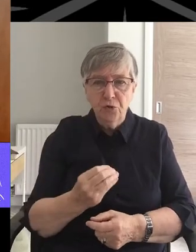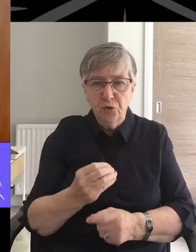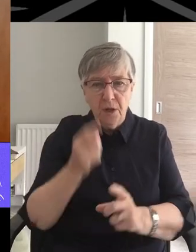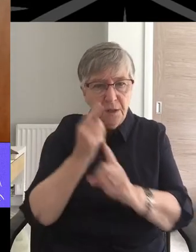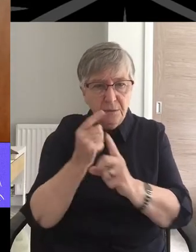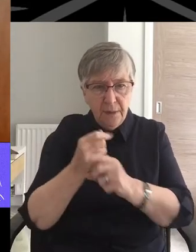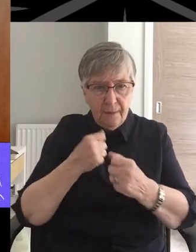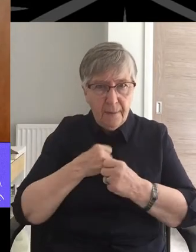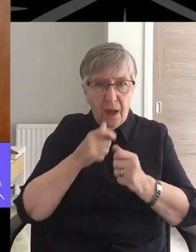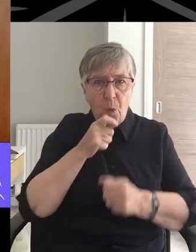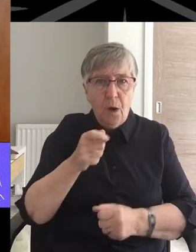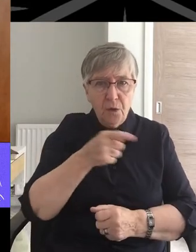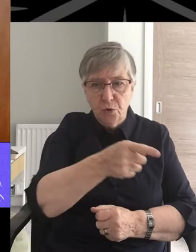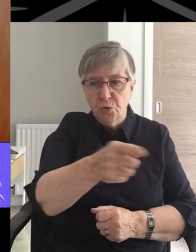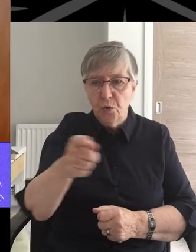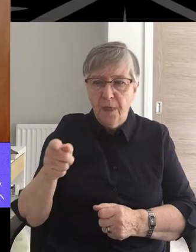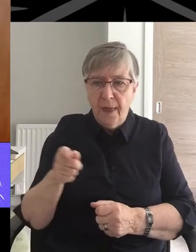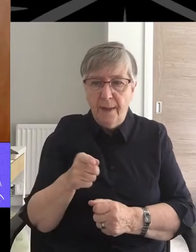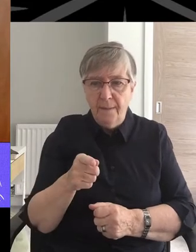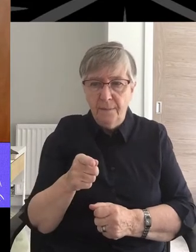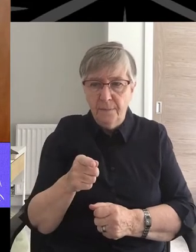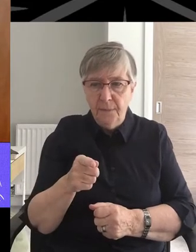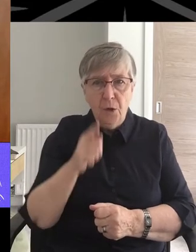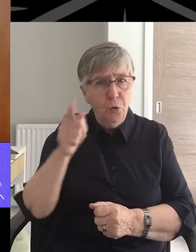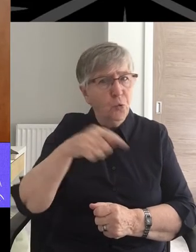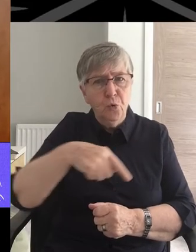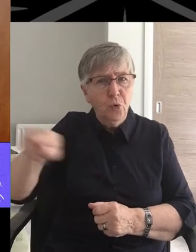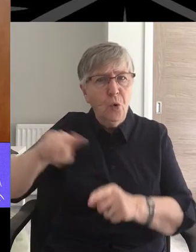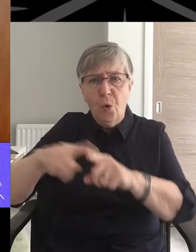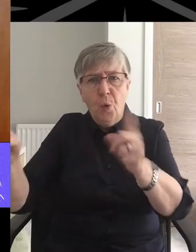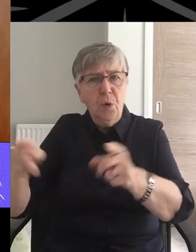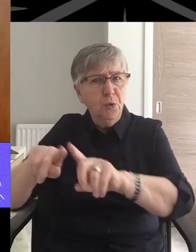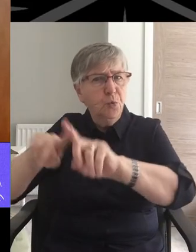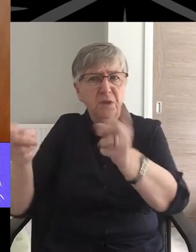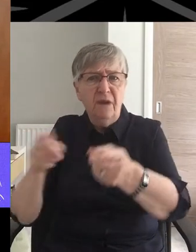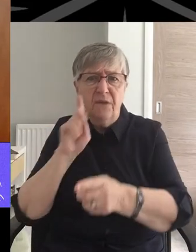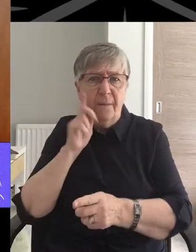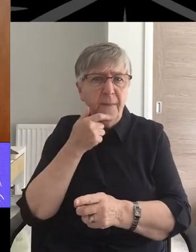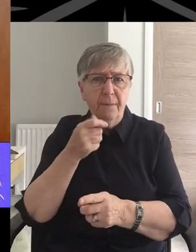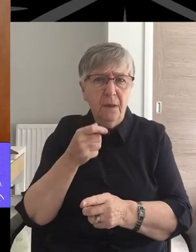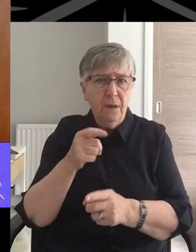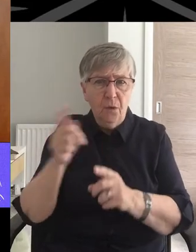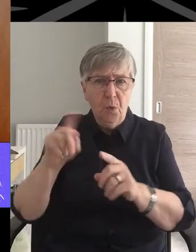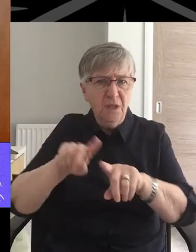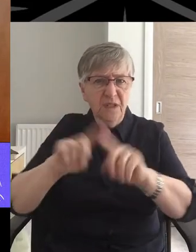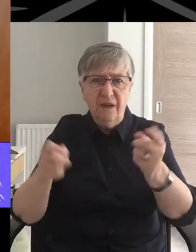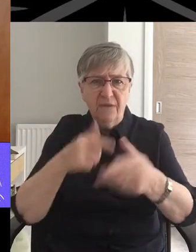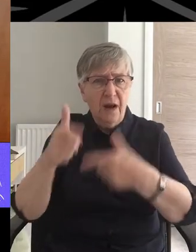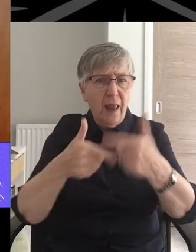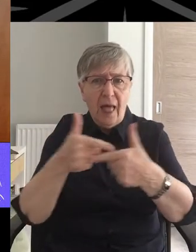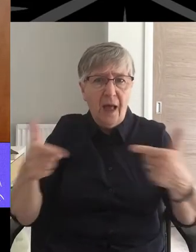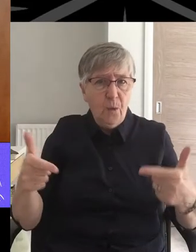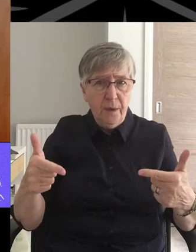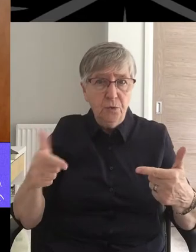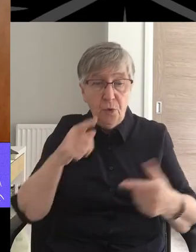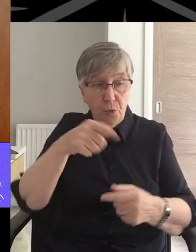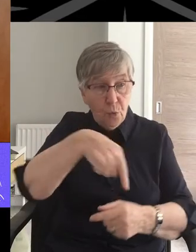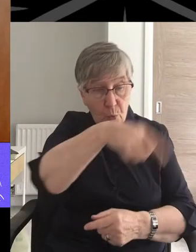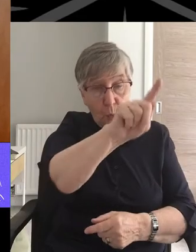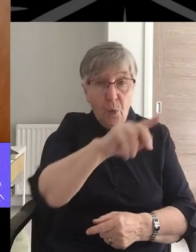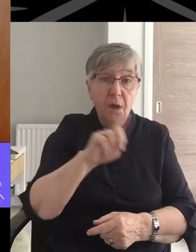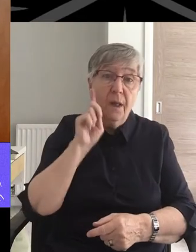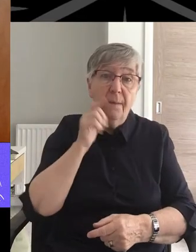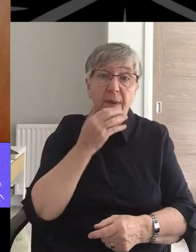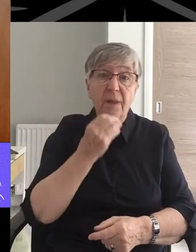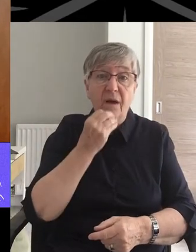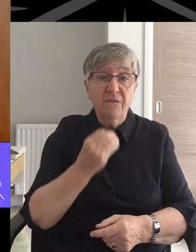my words to them. You are not being sent to a people of obscure speech and strange language, but to the people of Israel.